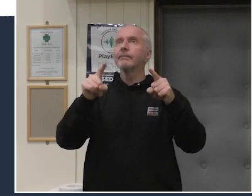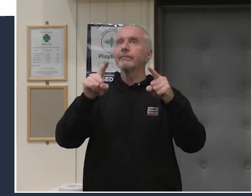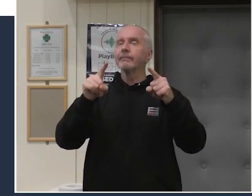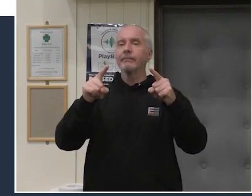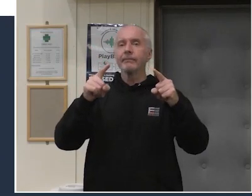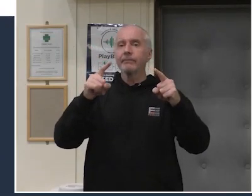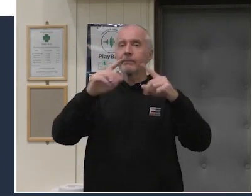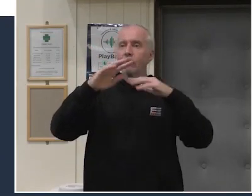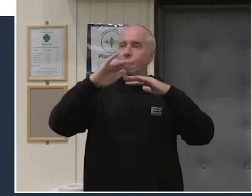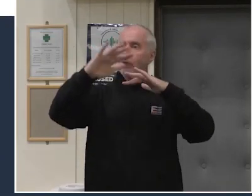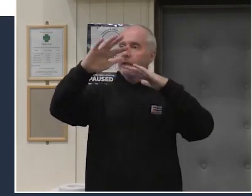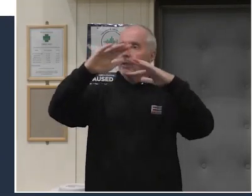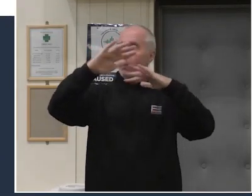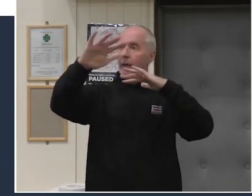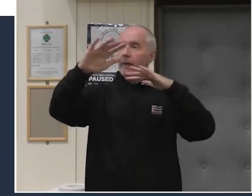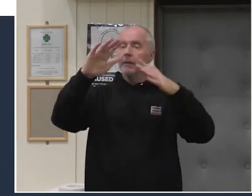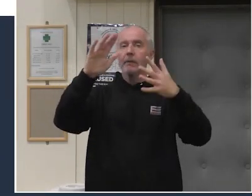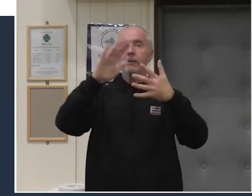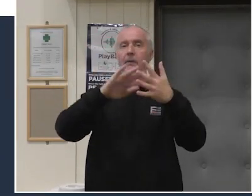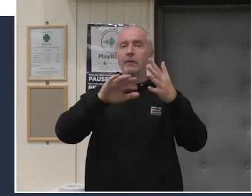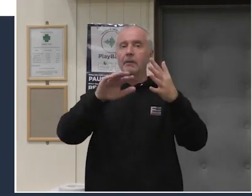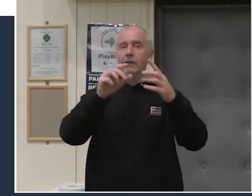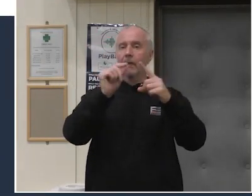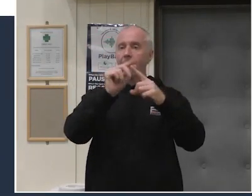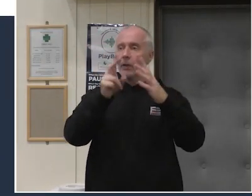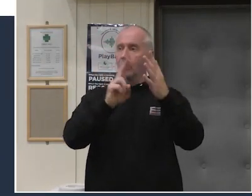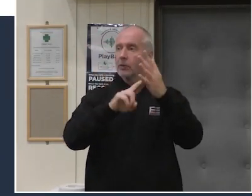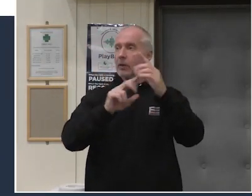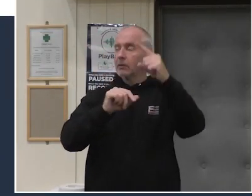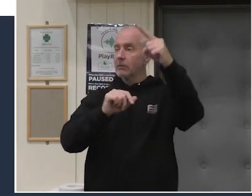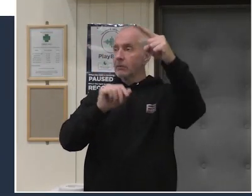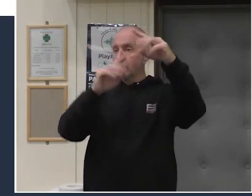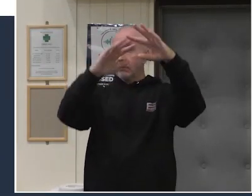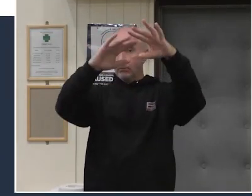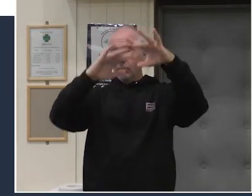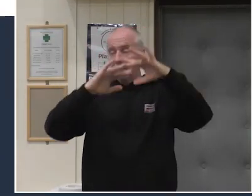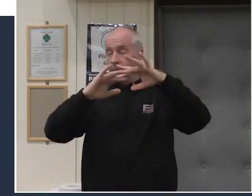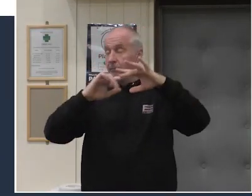are carried by photons. All gets into sort of the